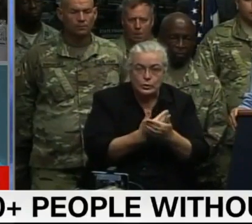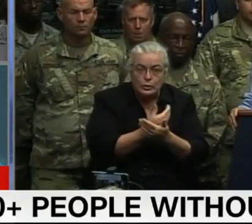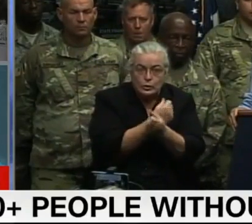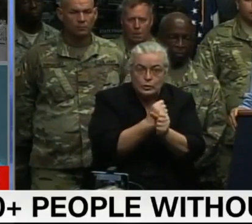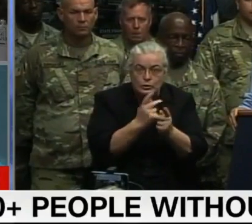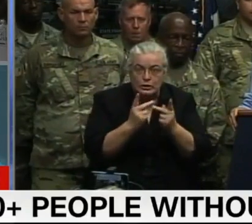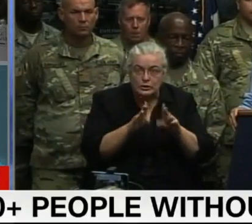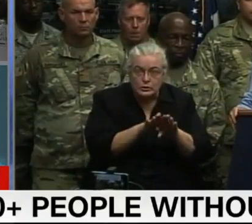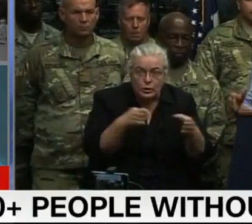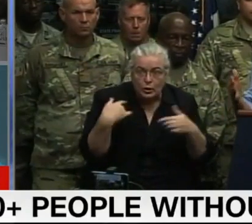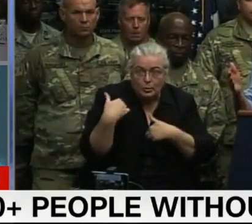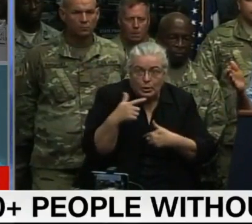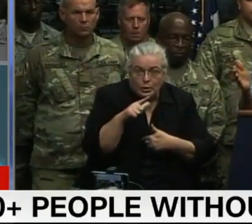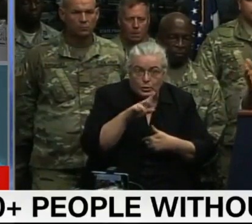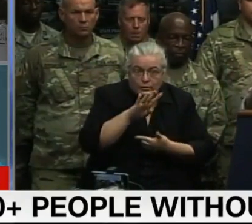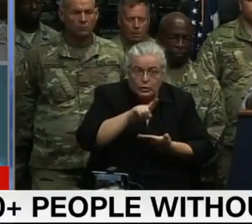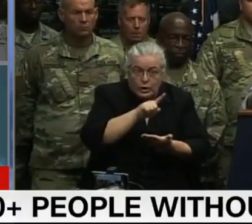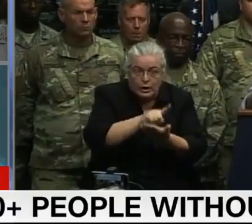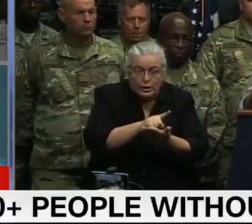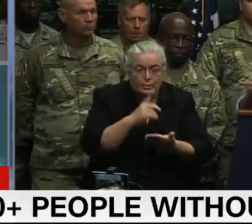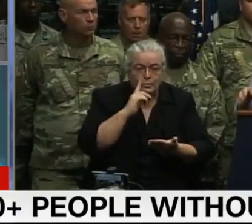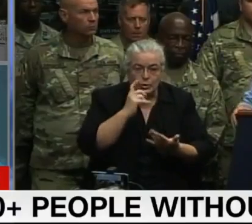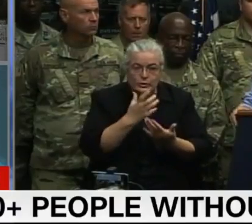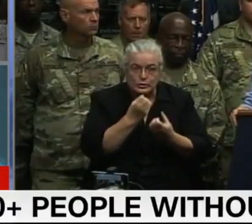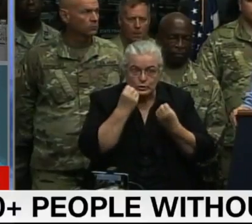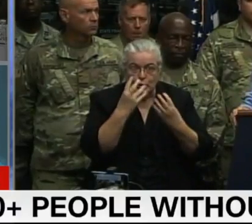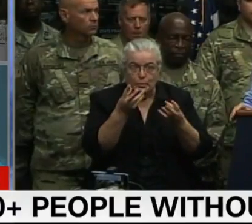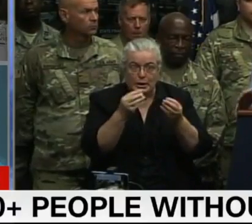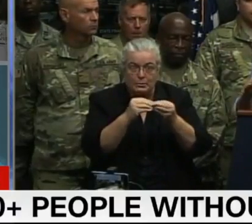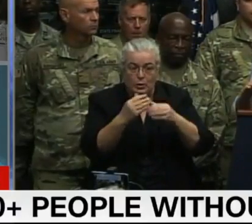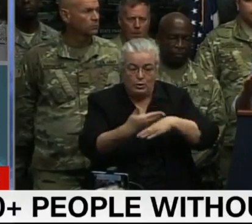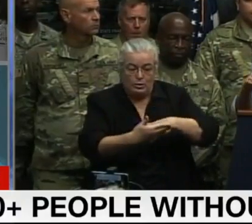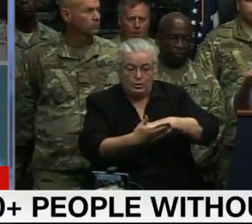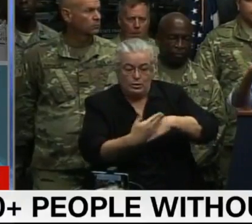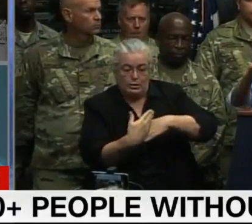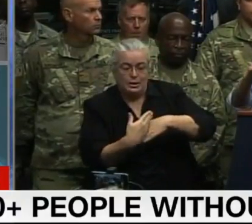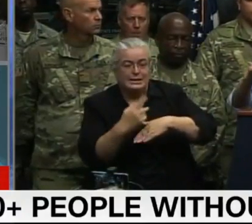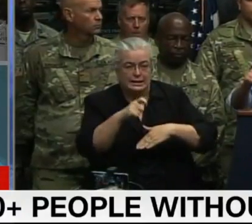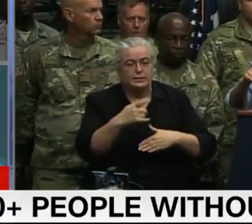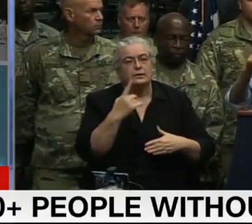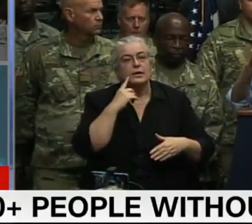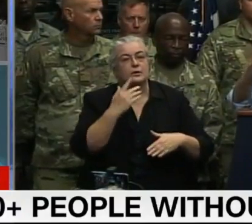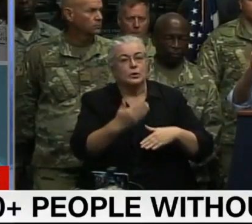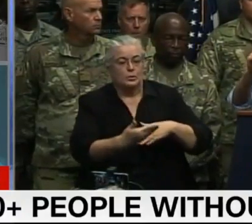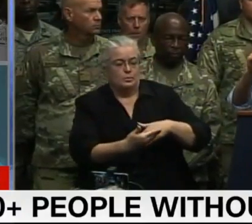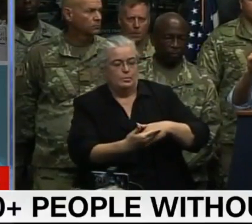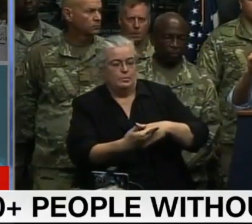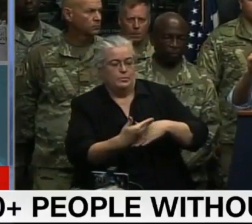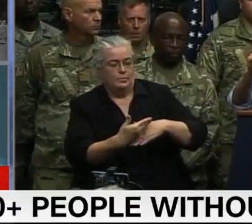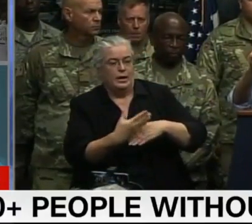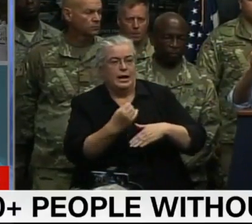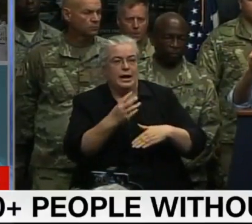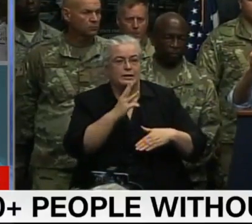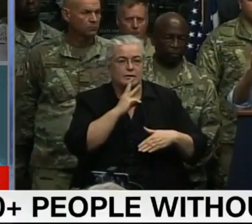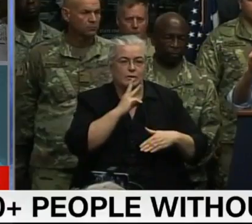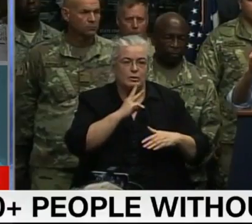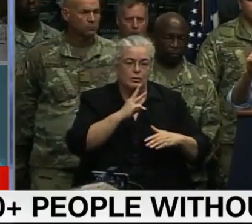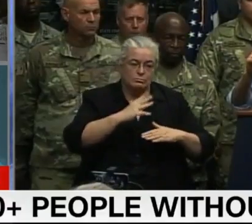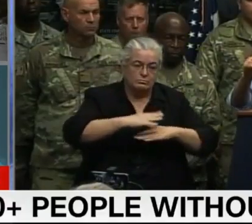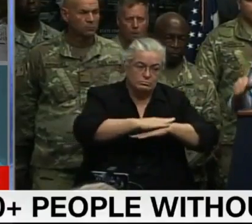last 24 hours as this thing has moved west. And it's two things. It's moved west, and the storm surge numbers is